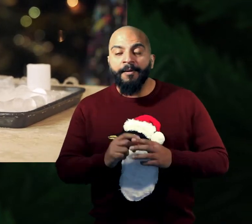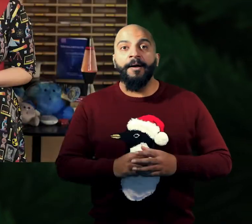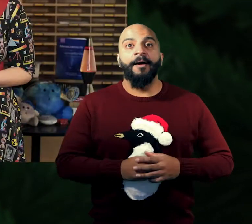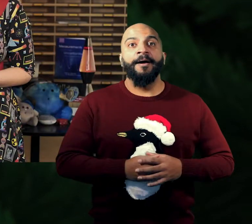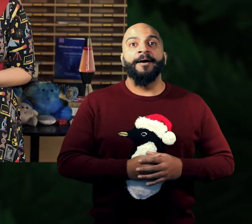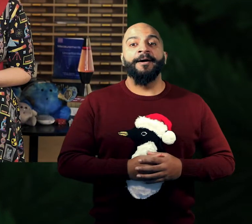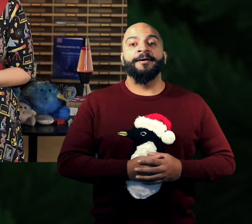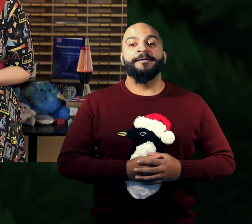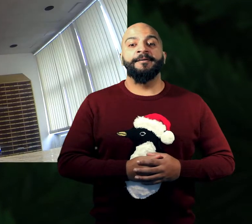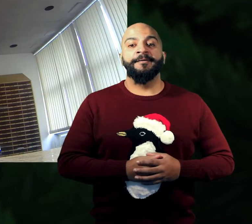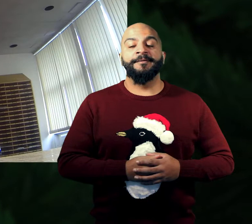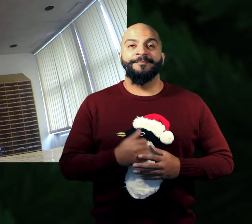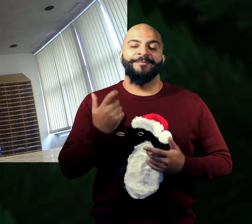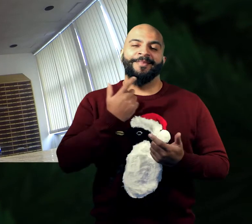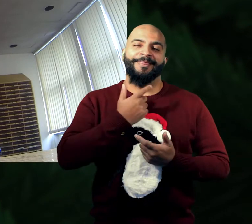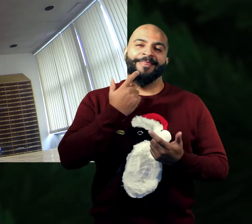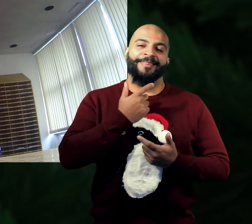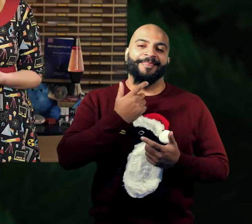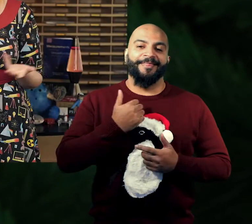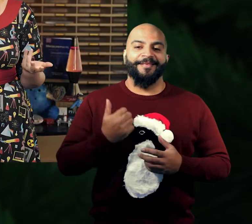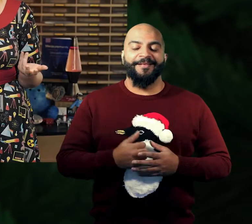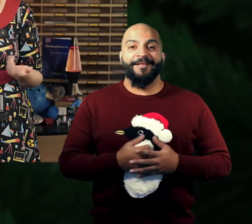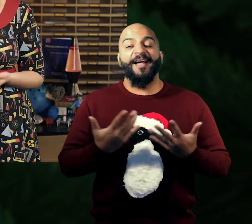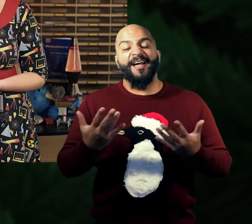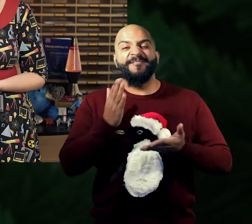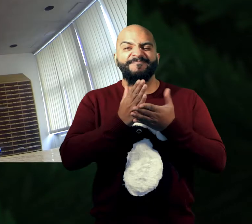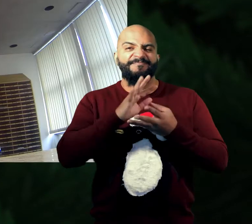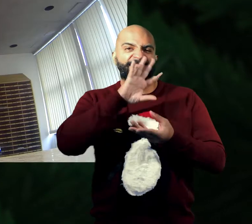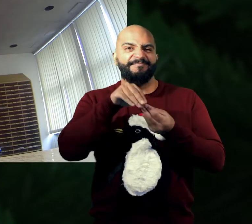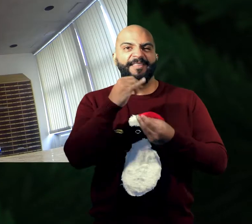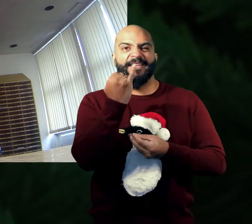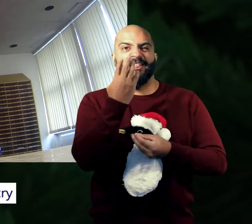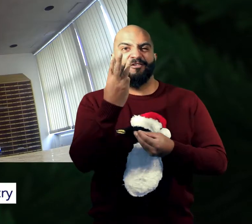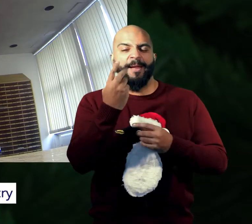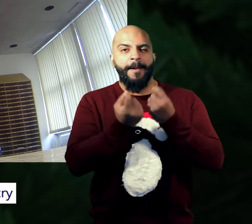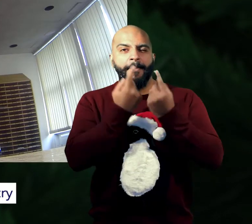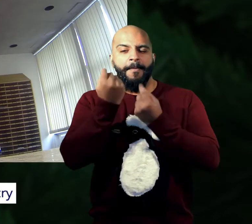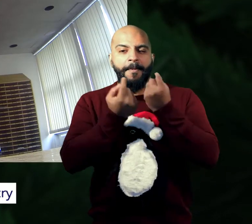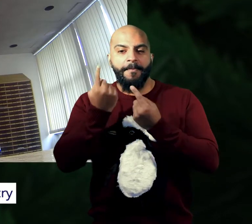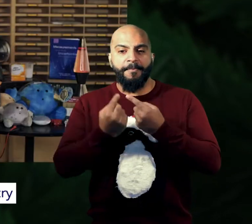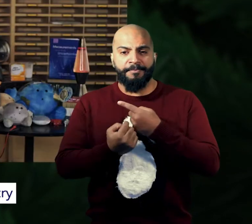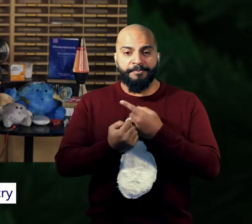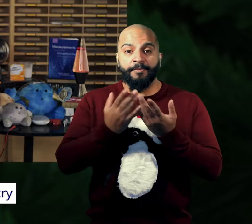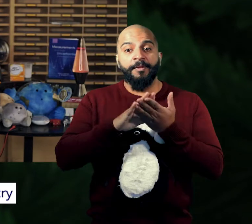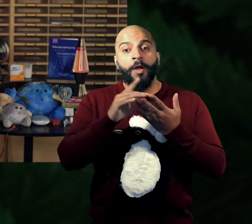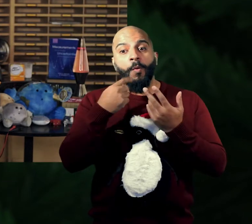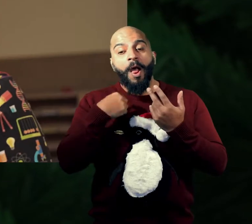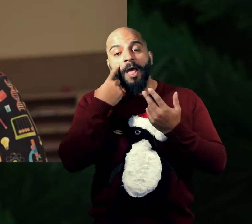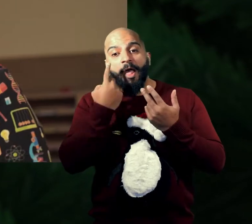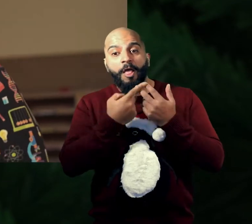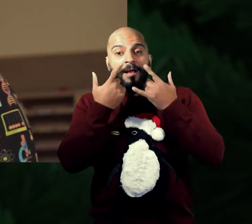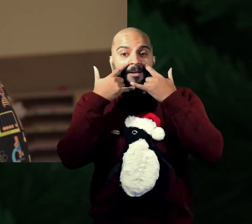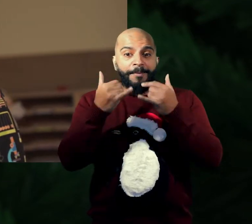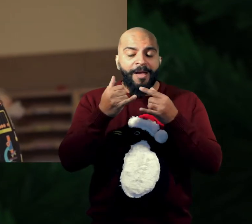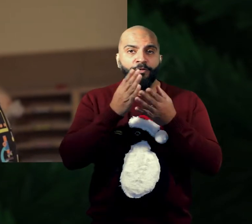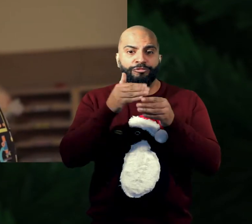63. Another experiment you might like to try is this